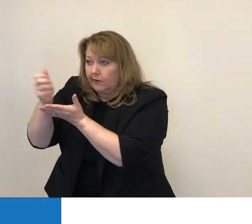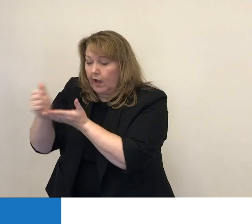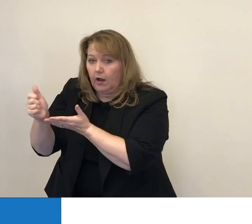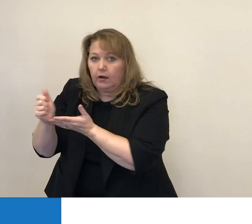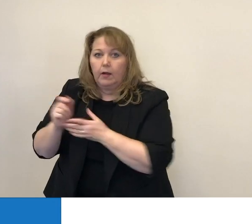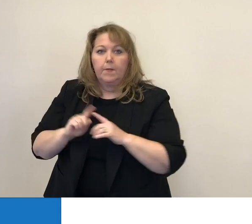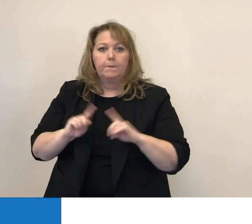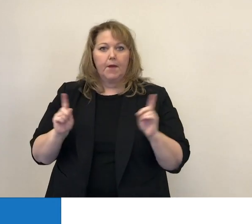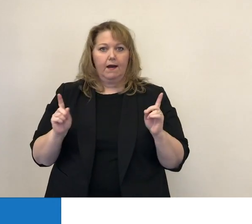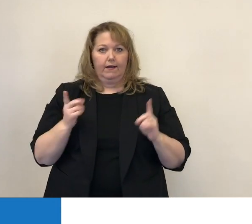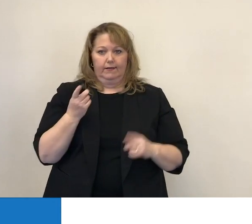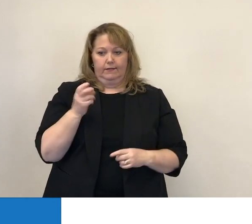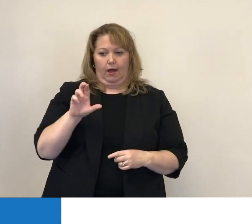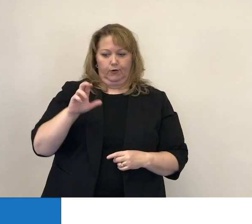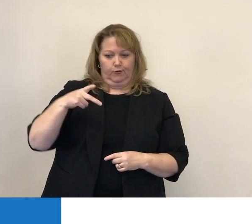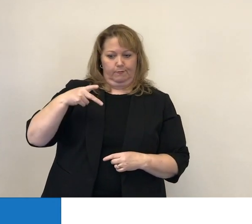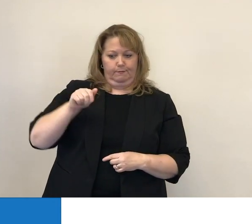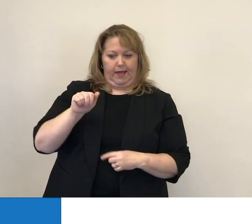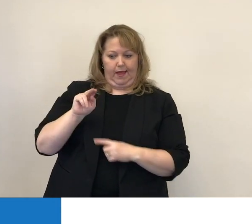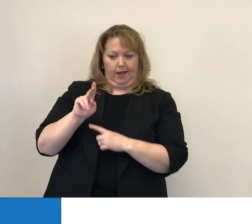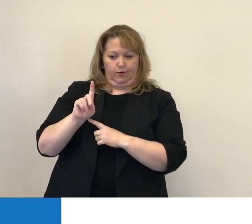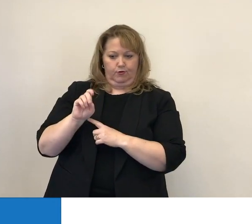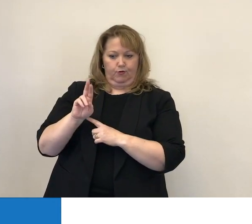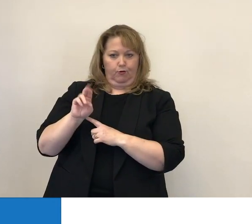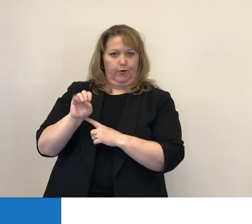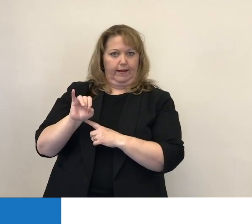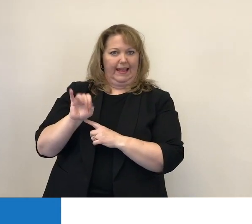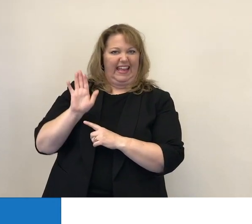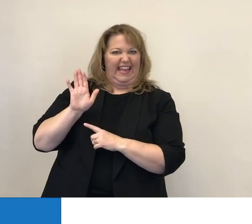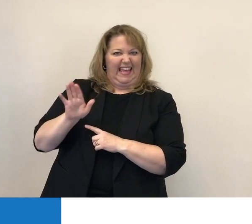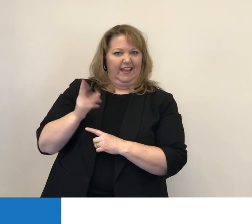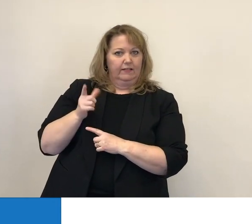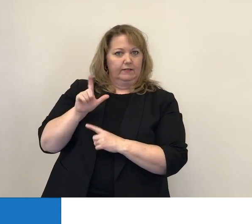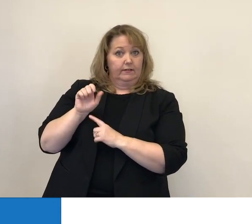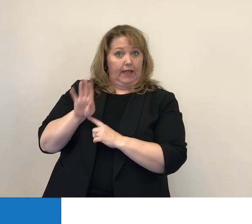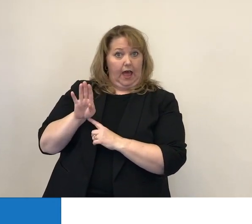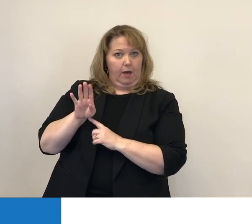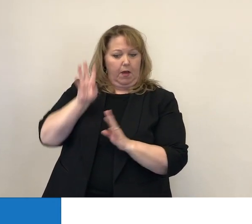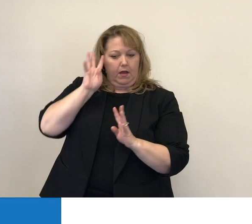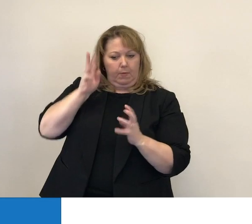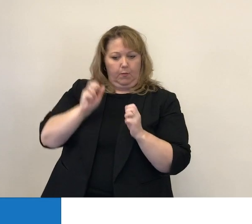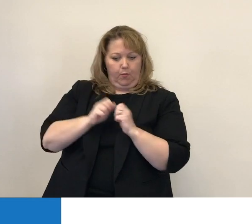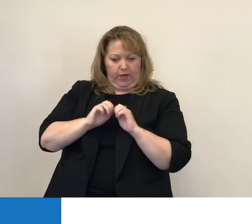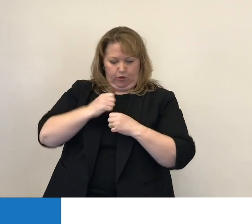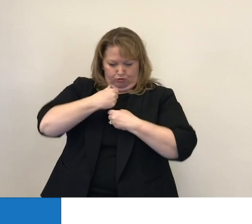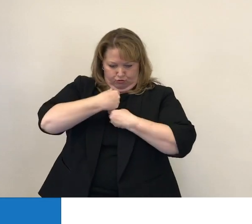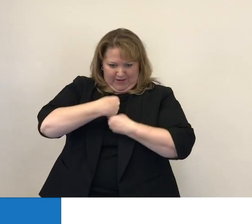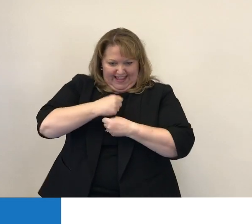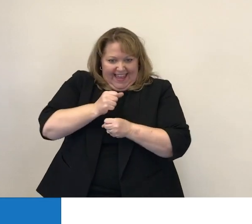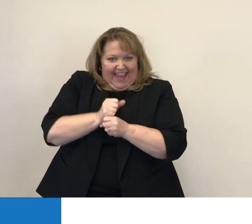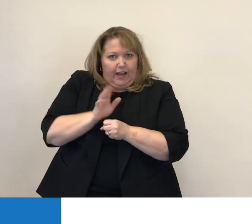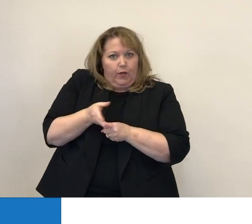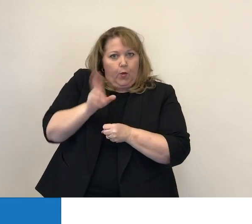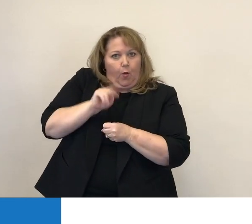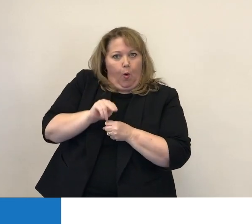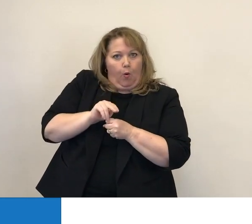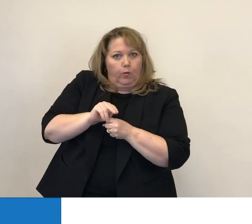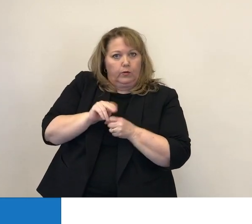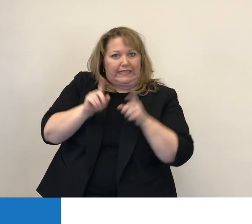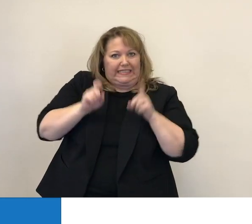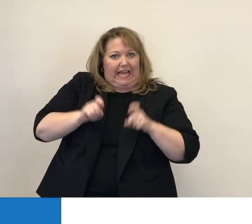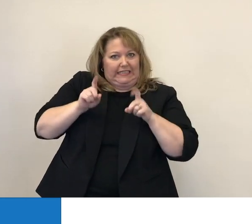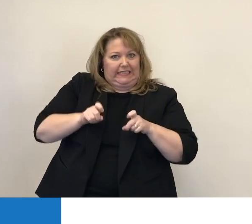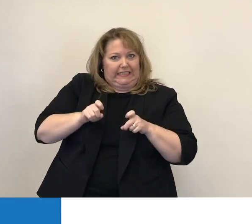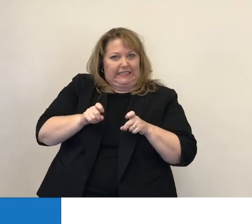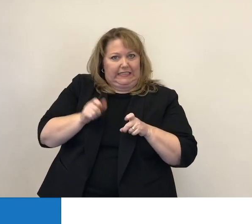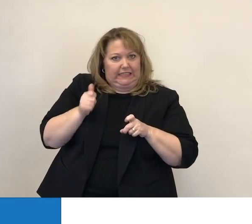come up with some groundbreaking solutions when it comes to the collection kits. So I'll let him go into detail on that soon. And I have to add